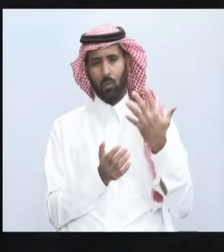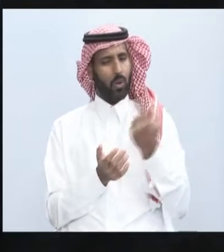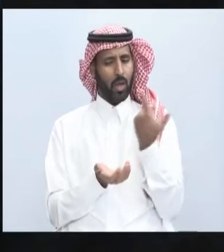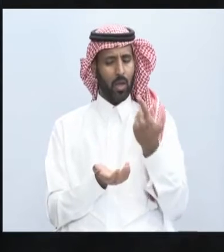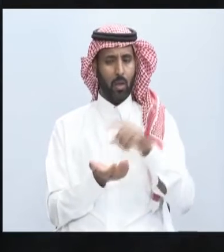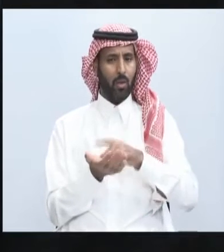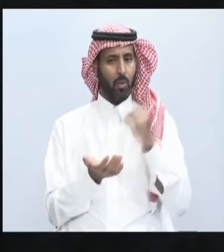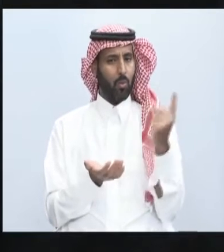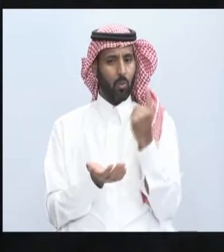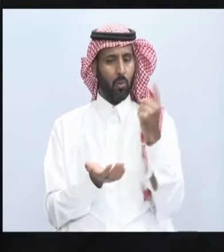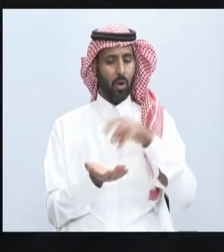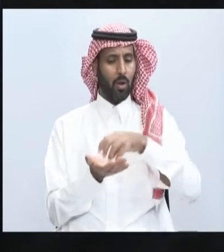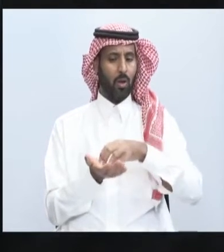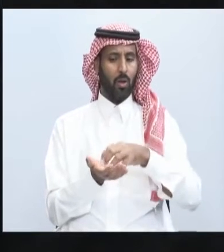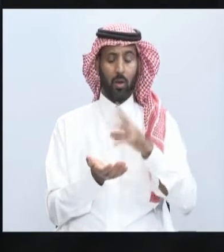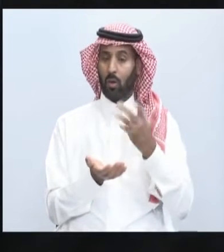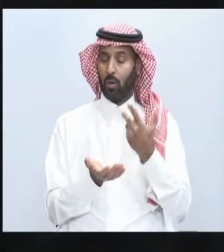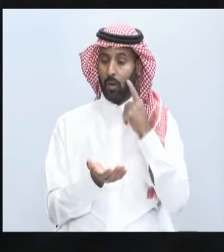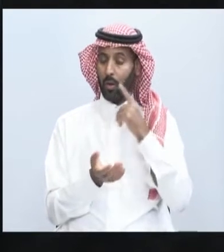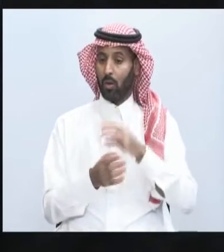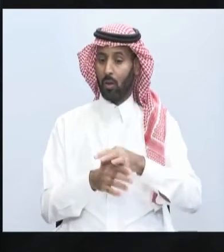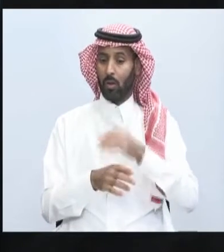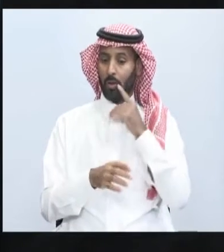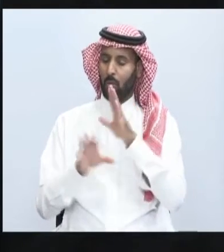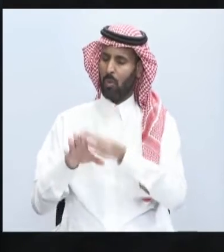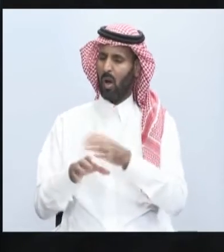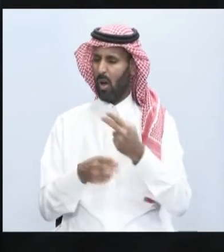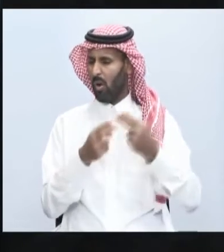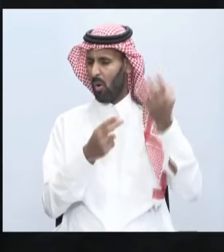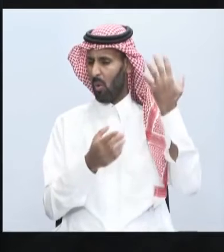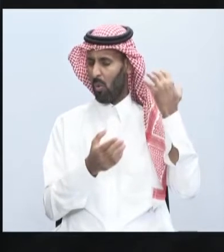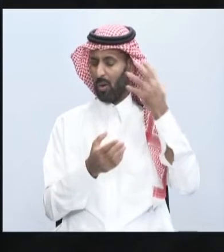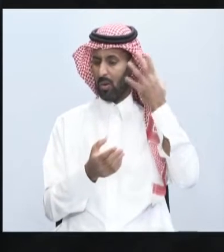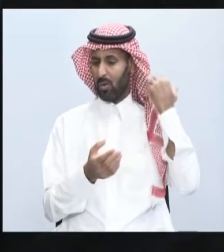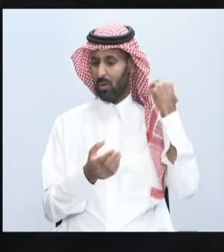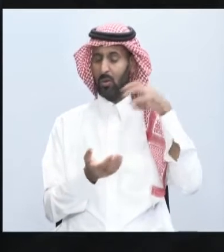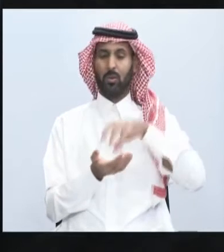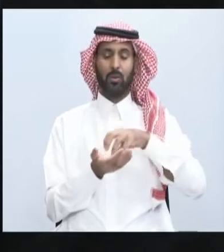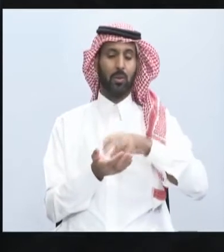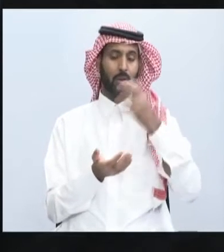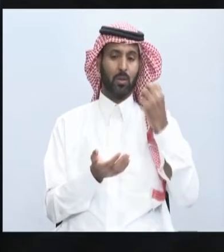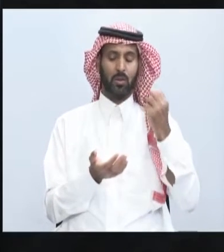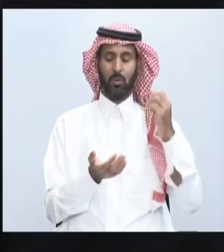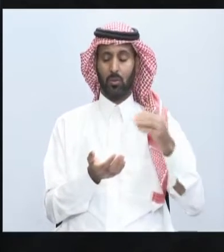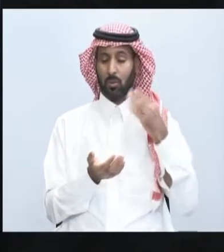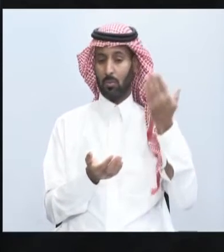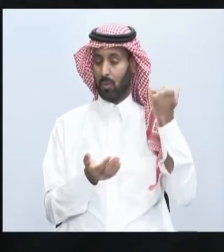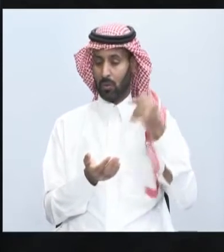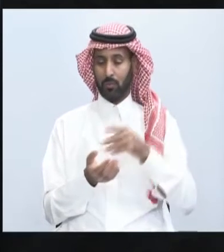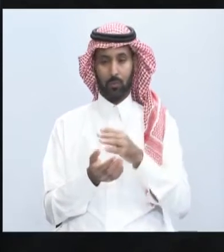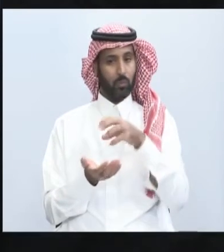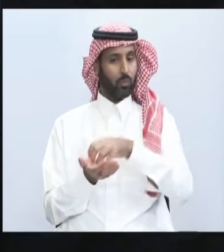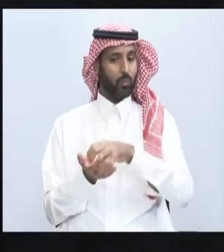they? Where usually people put the old objects or the old things that are no longer